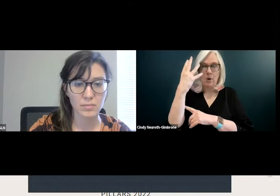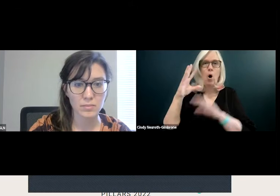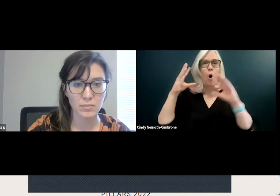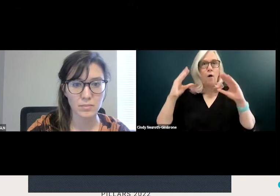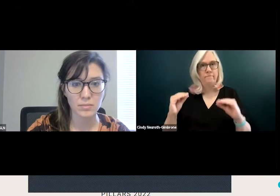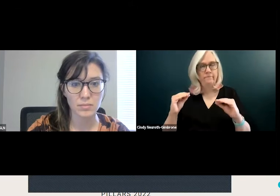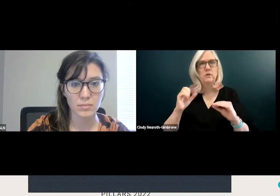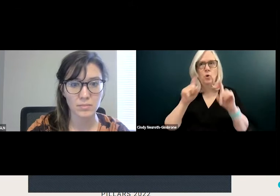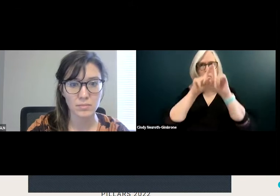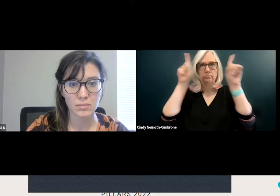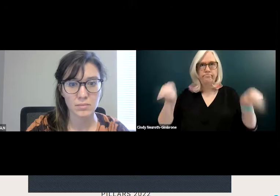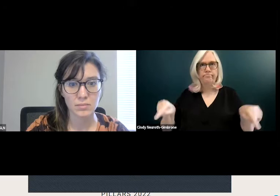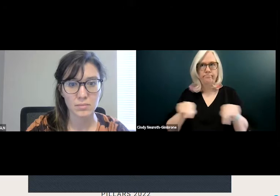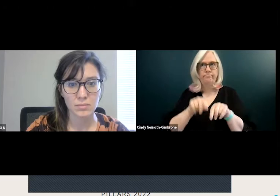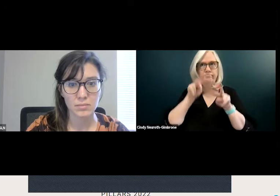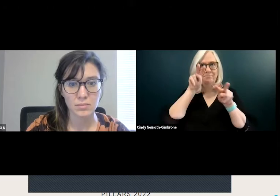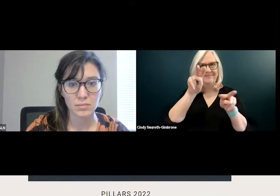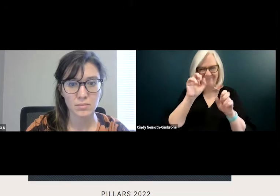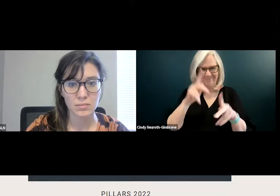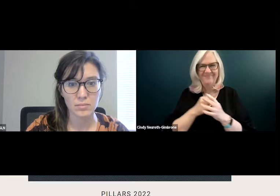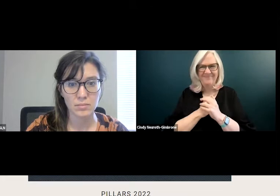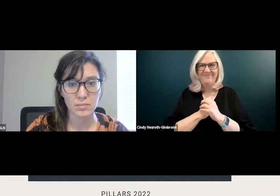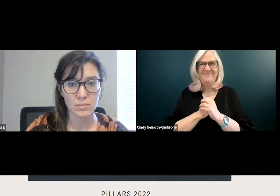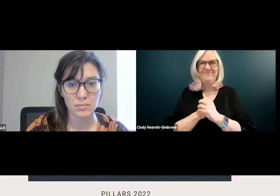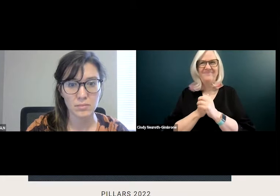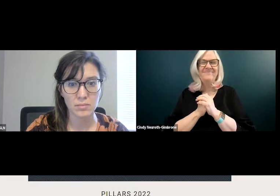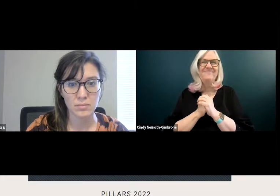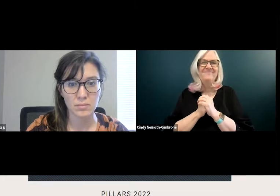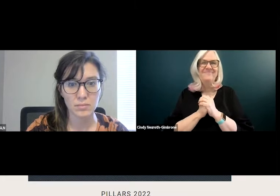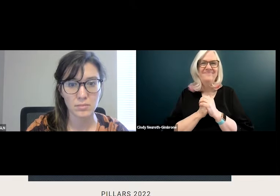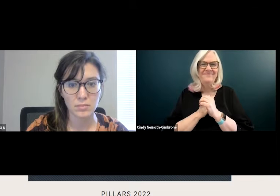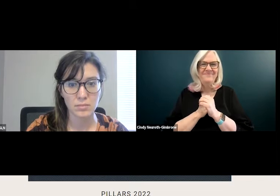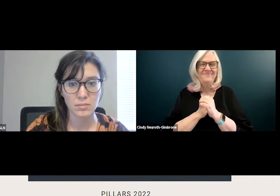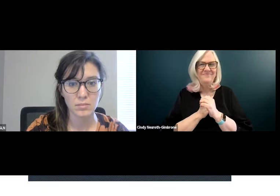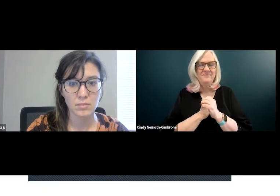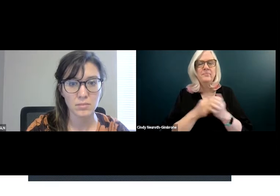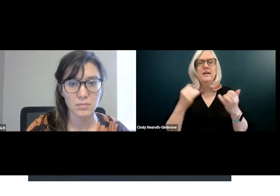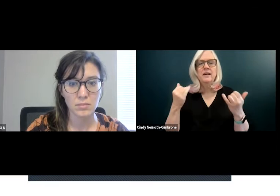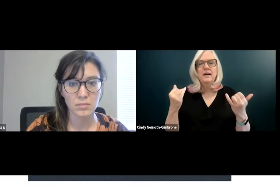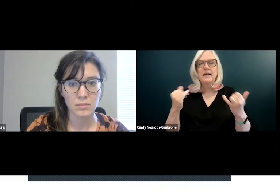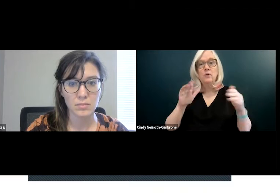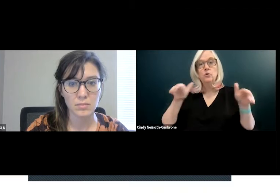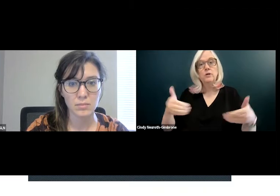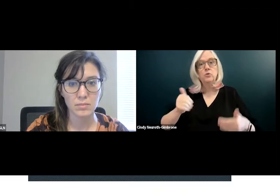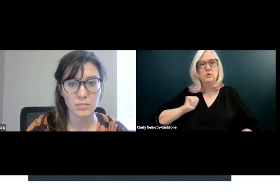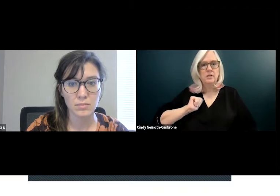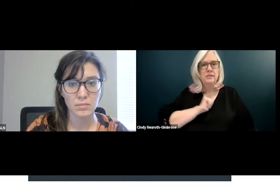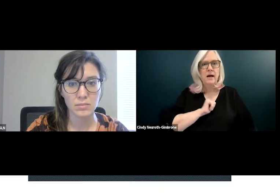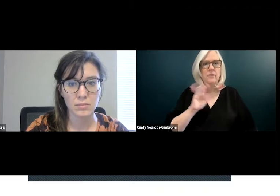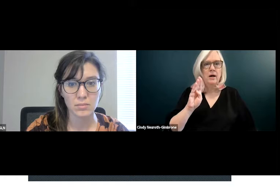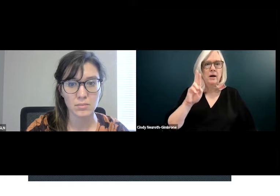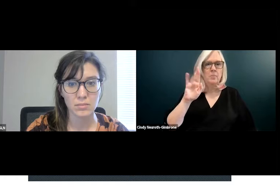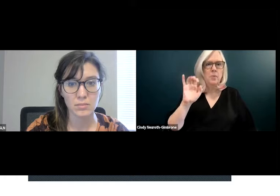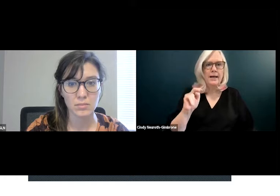to the slides. So just to introduce ourselves, I'm Brian